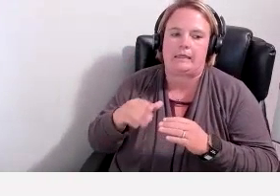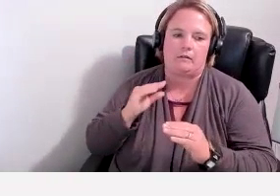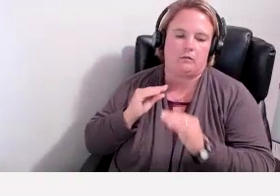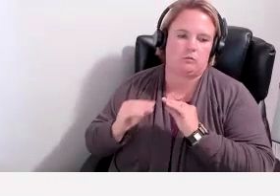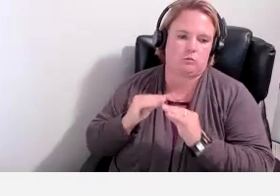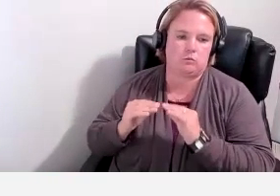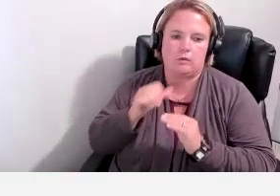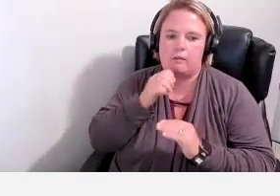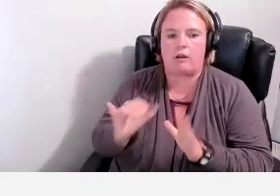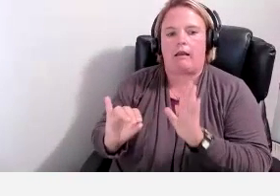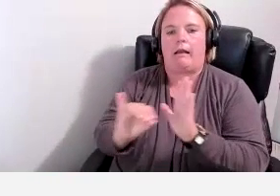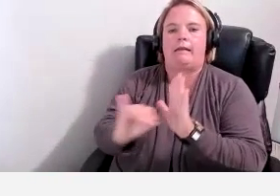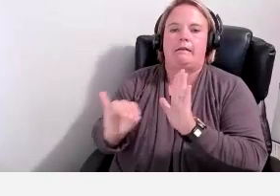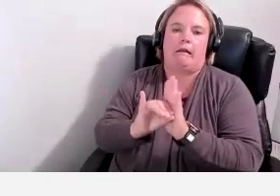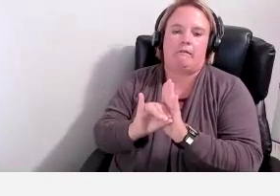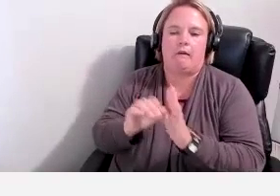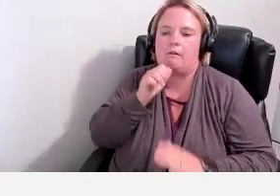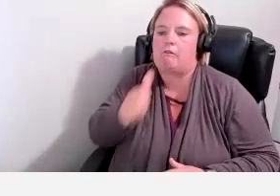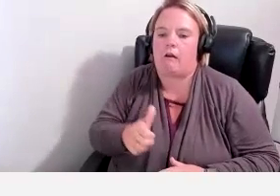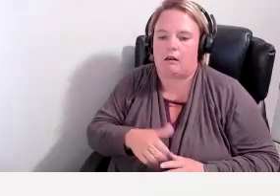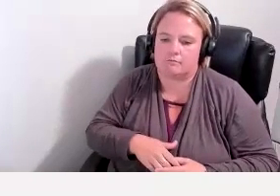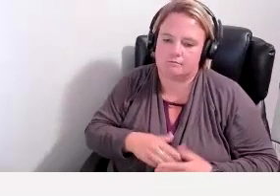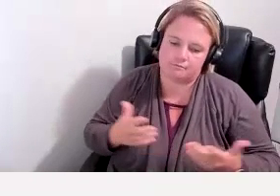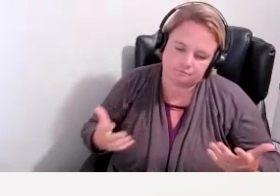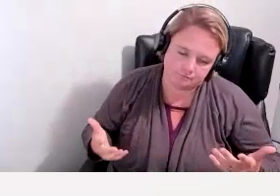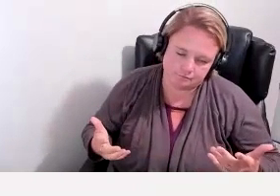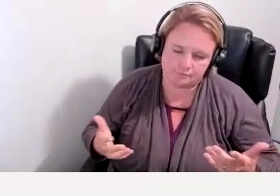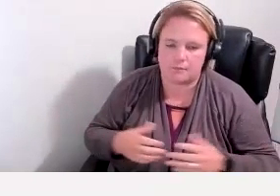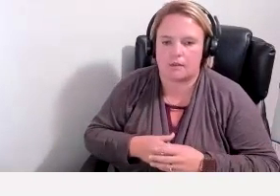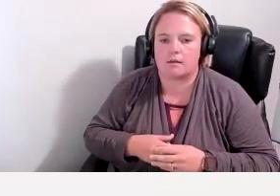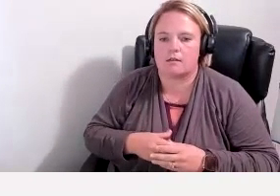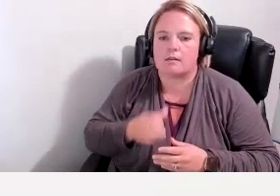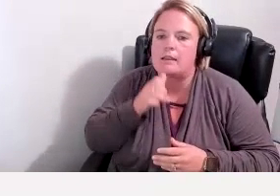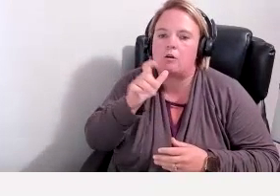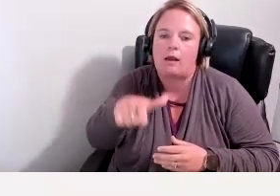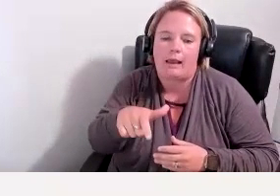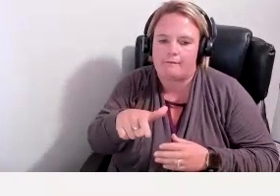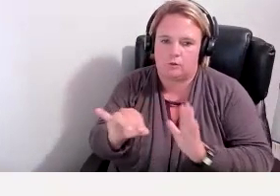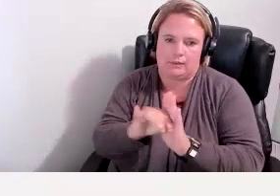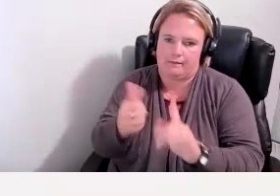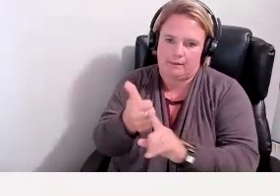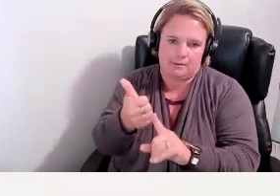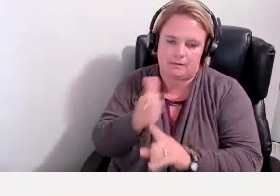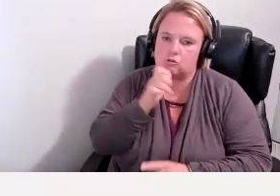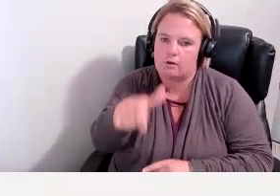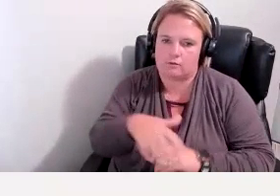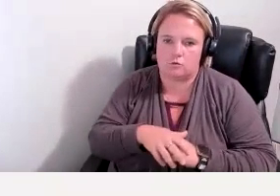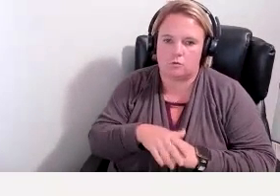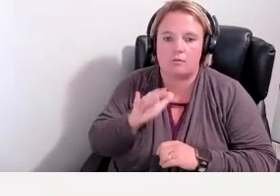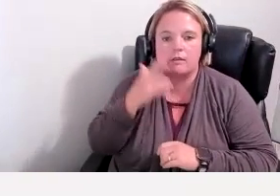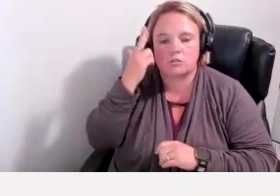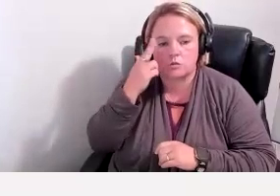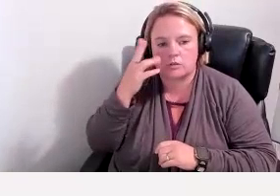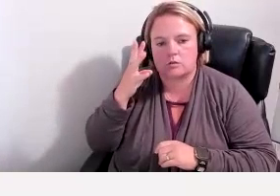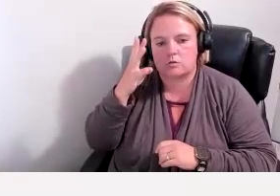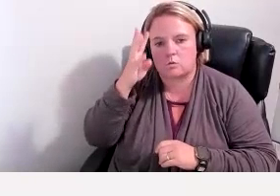haven't been identified. And, they don't have to. And that's why we create the content to where